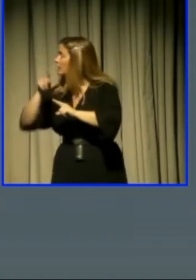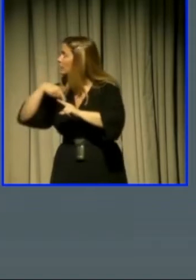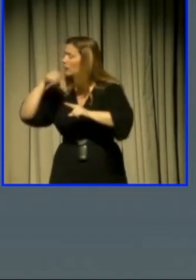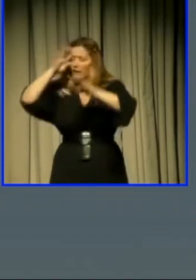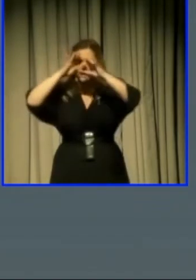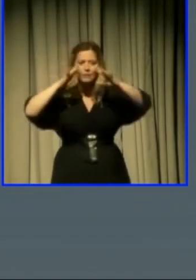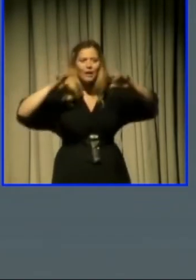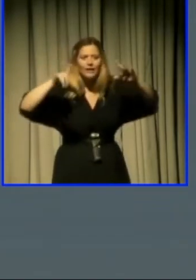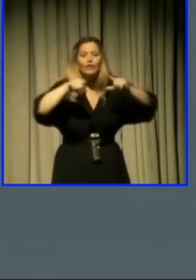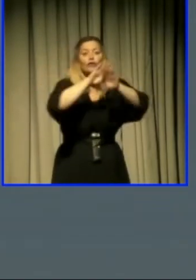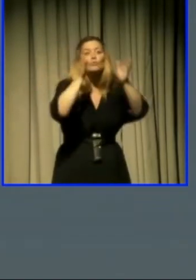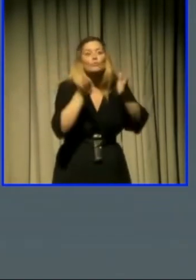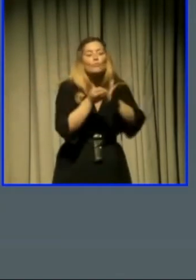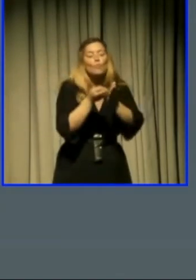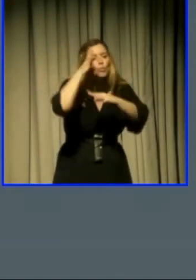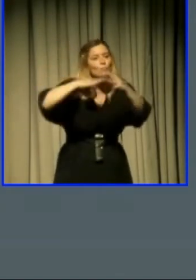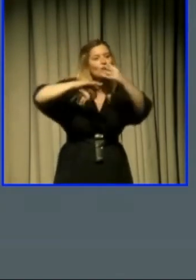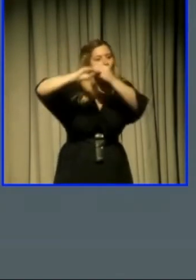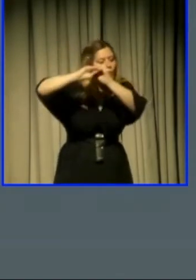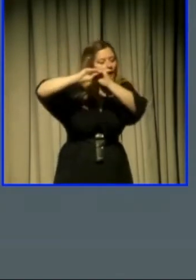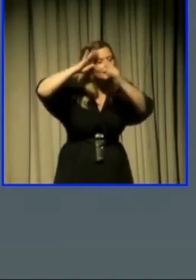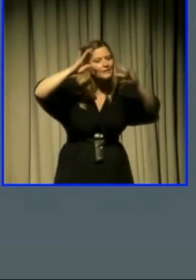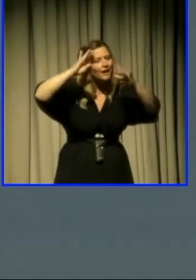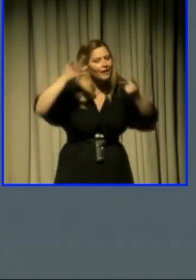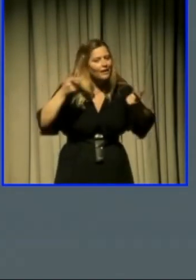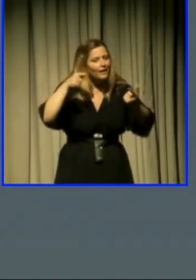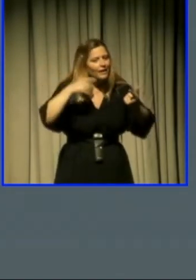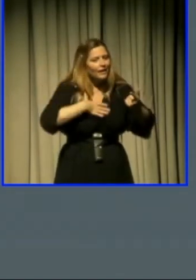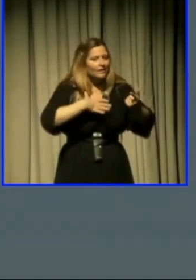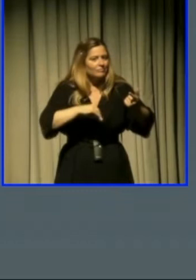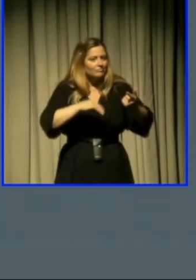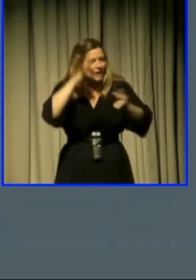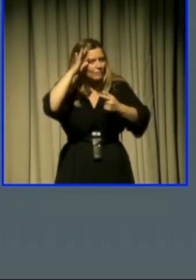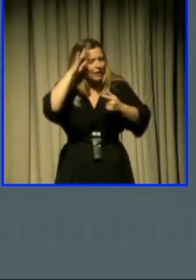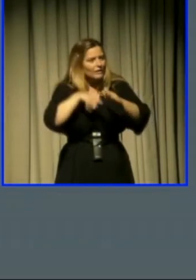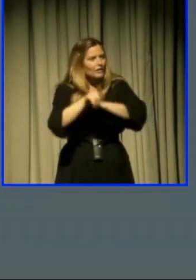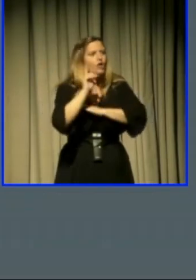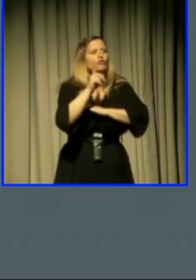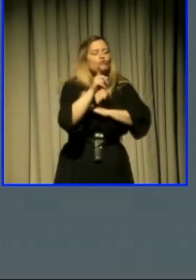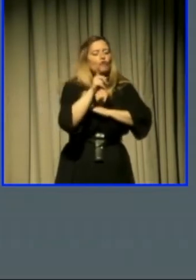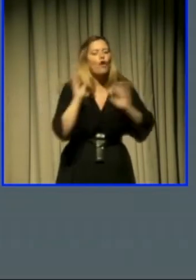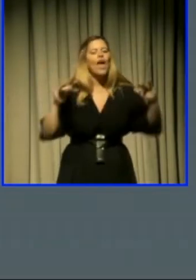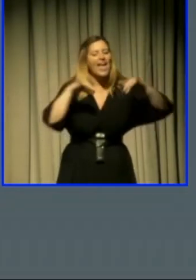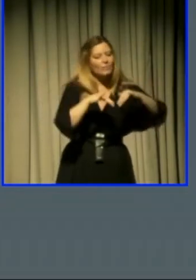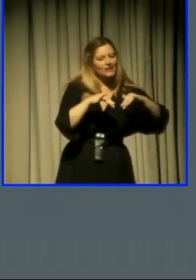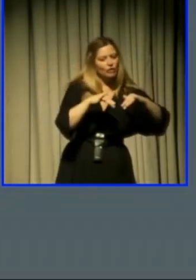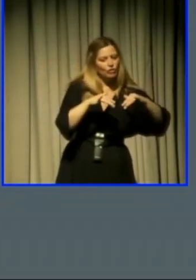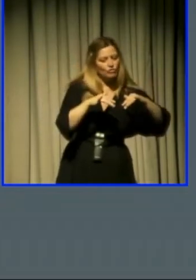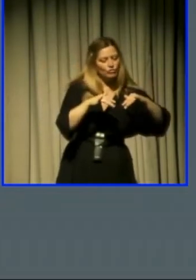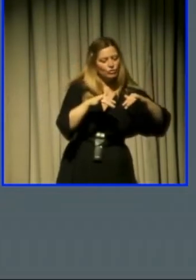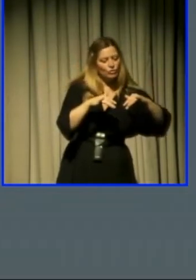But it's not just for these big cultural events. It can be made for something a bit more intimate as well. So the Reebok